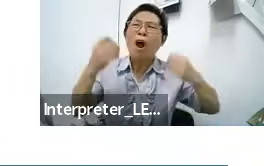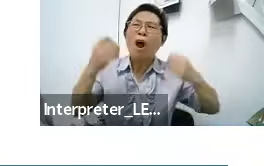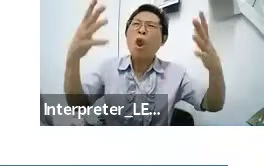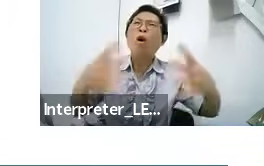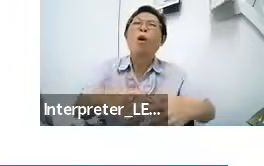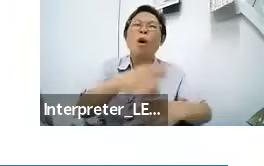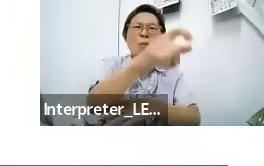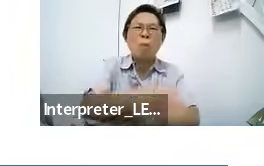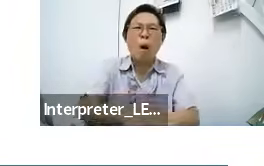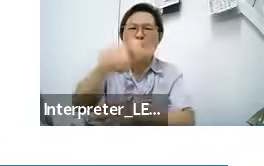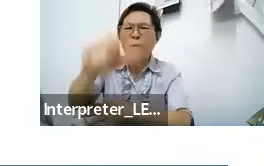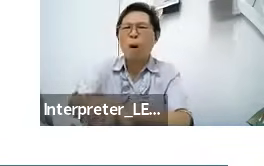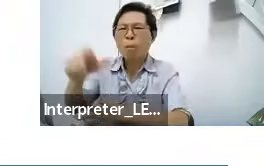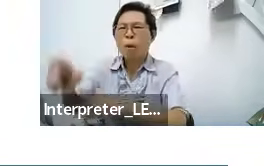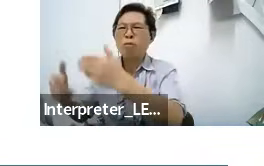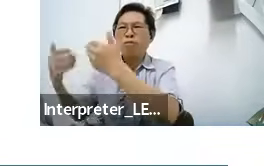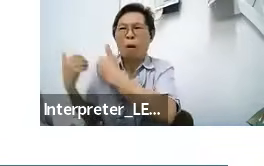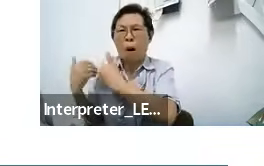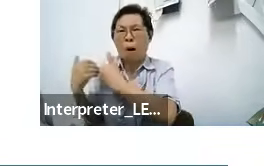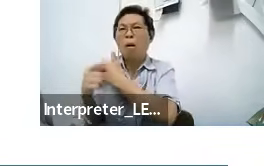stakeholders or educational